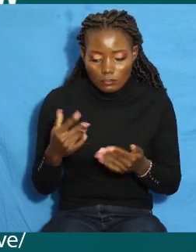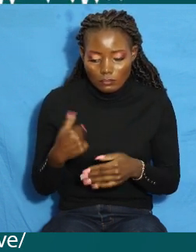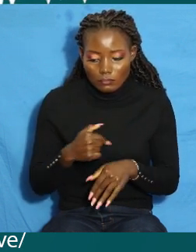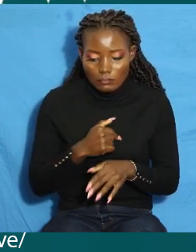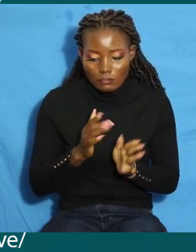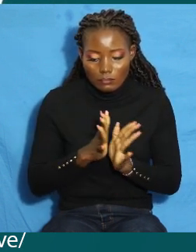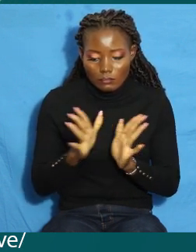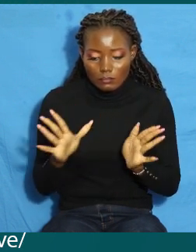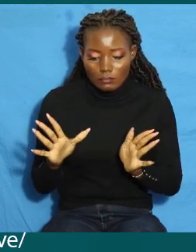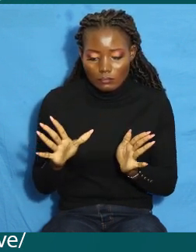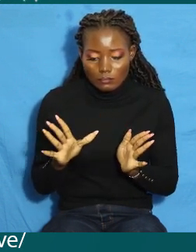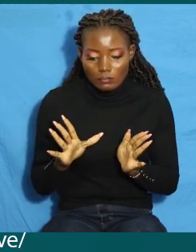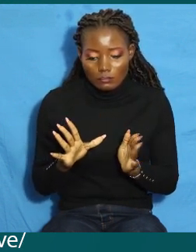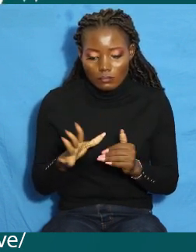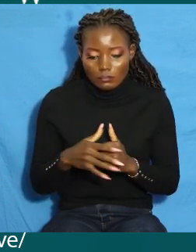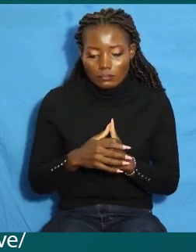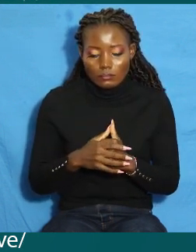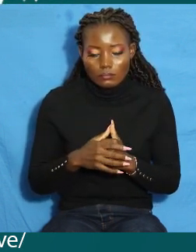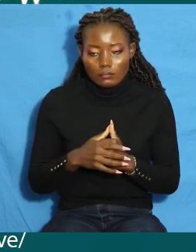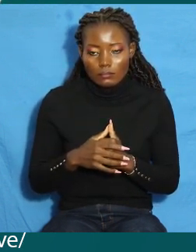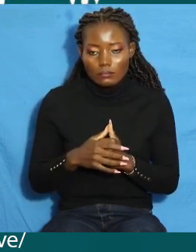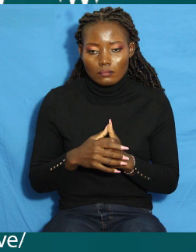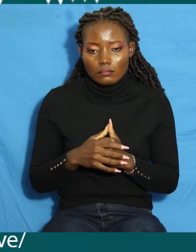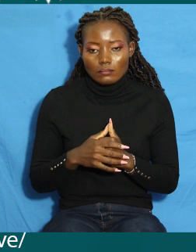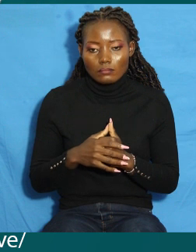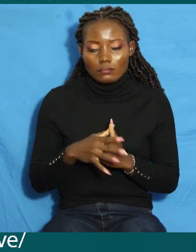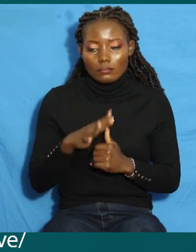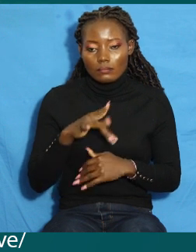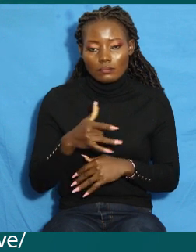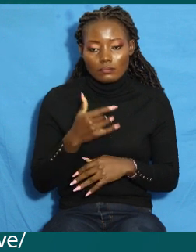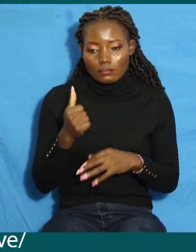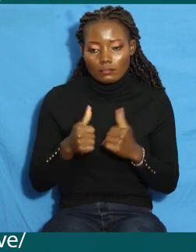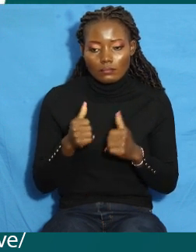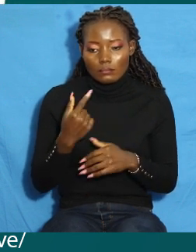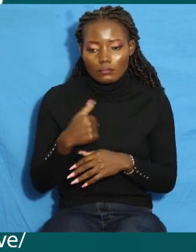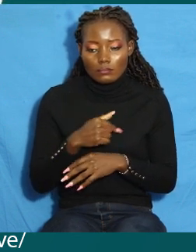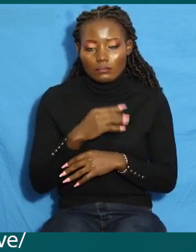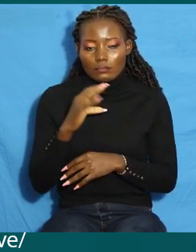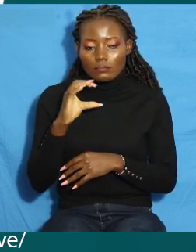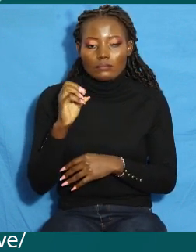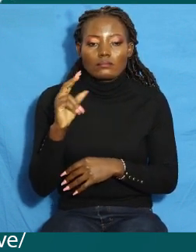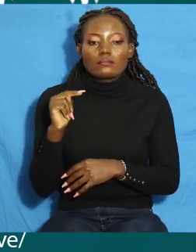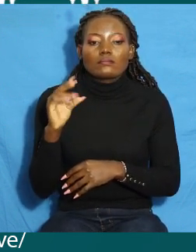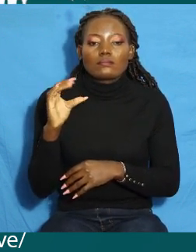feel, which is our consciousness.